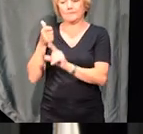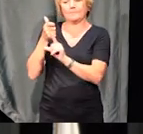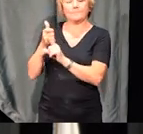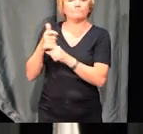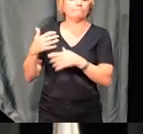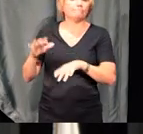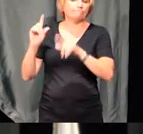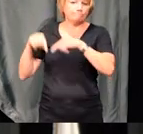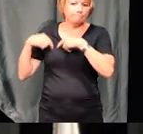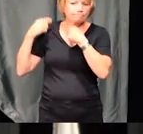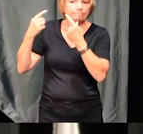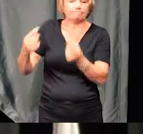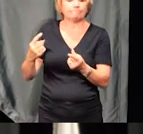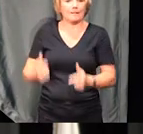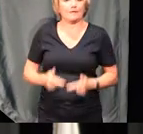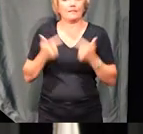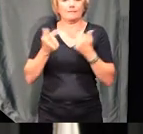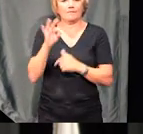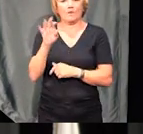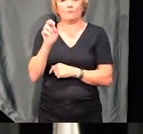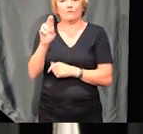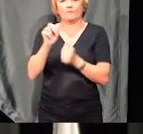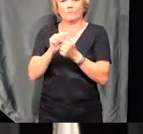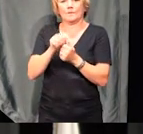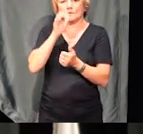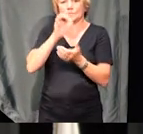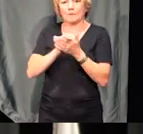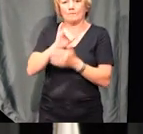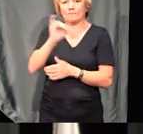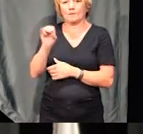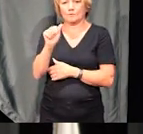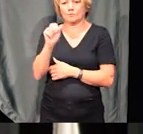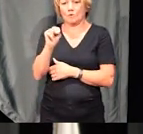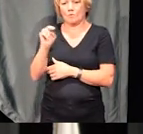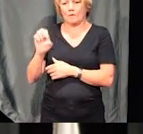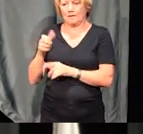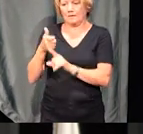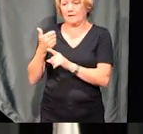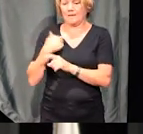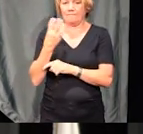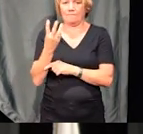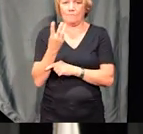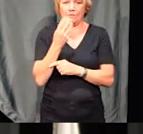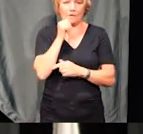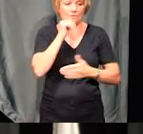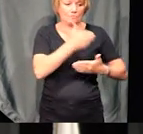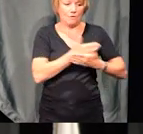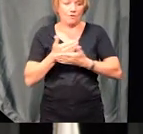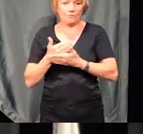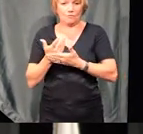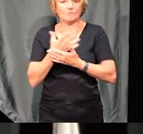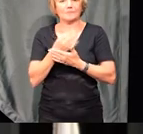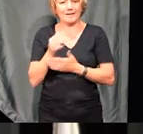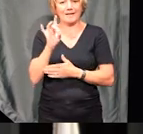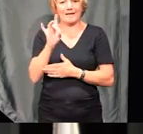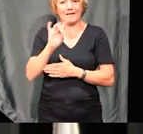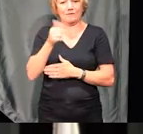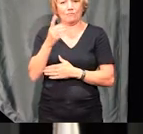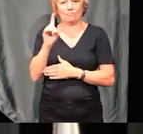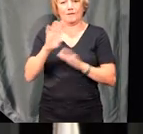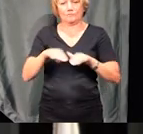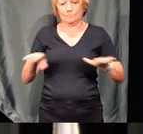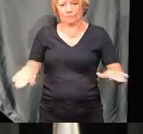a lifelong resident of Fall River with his wife, Joanne. They have four daughters and eight grandchildren.